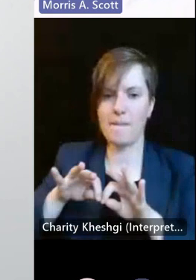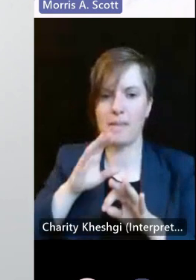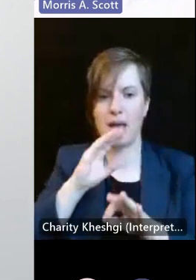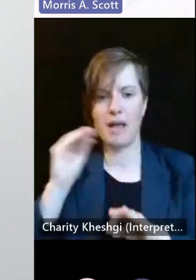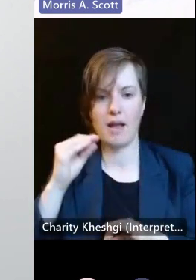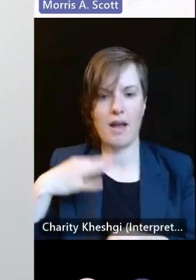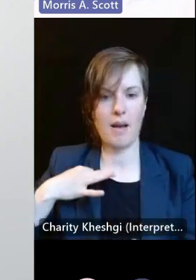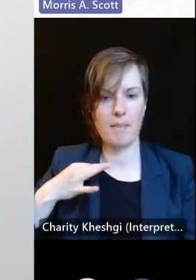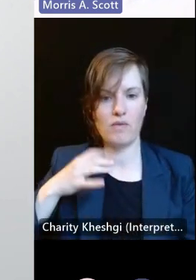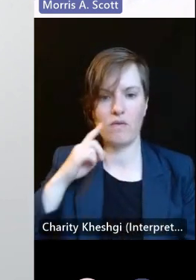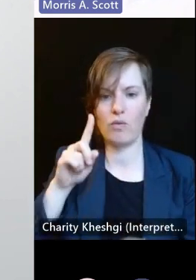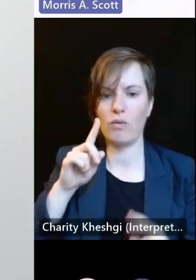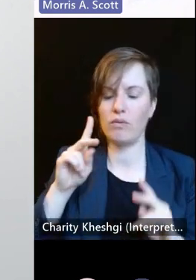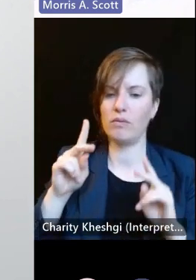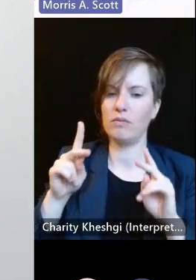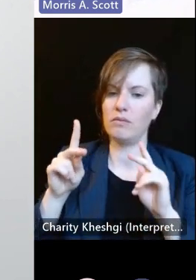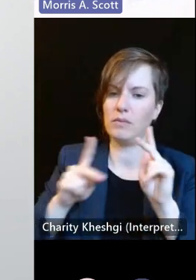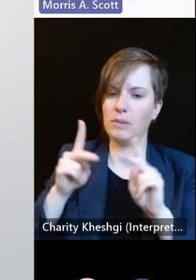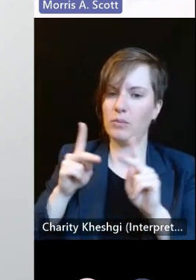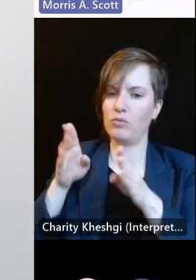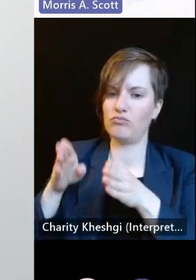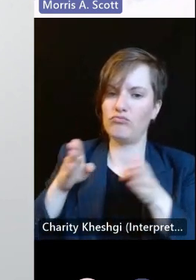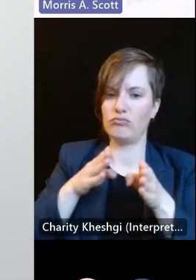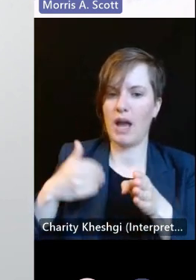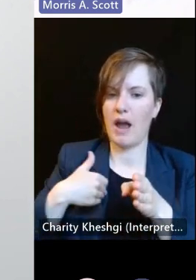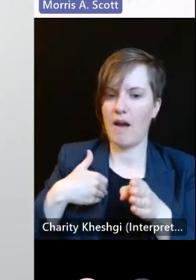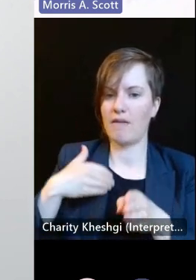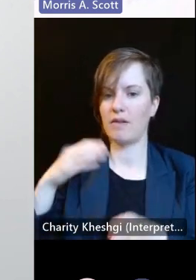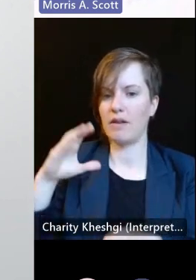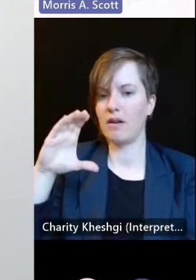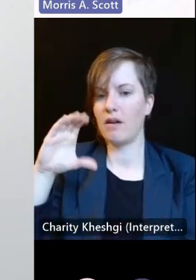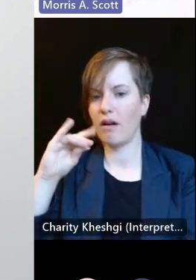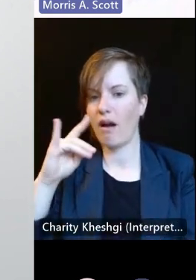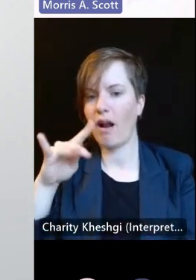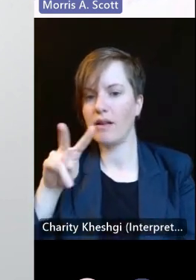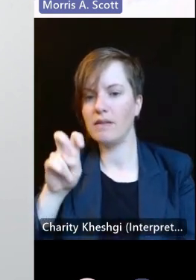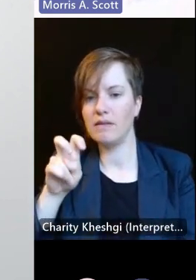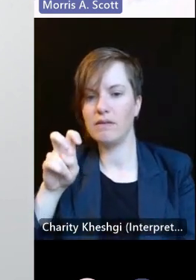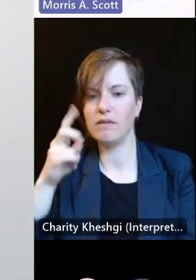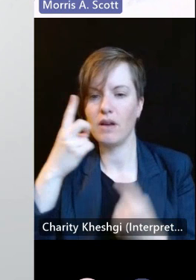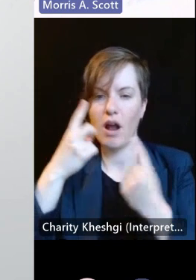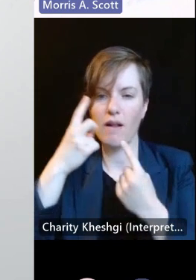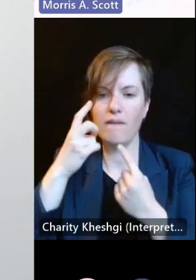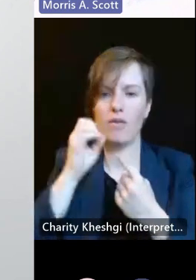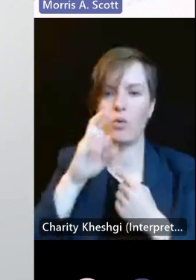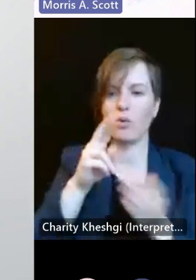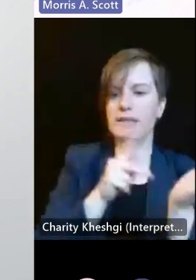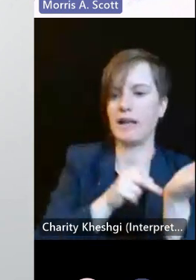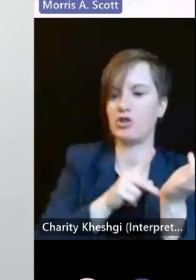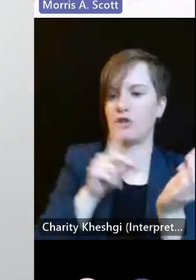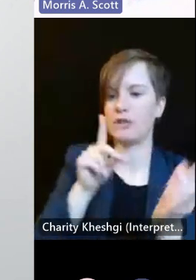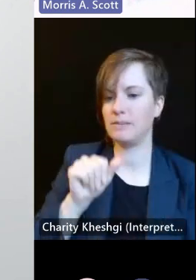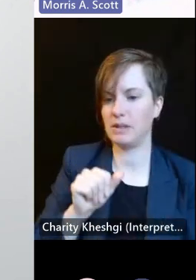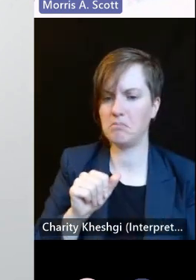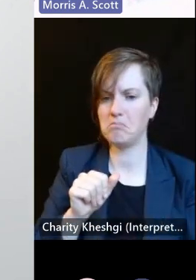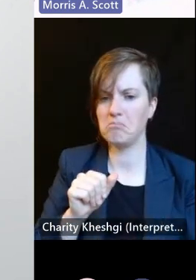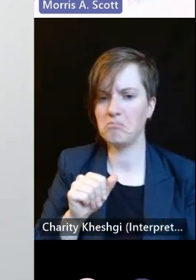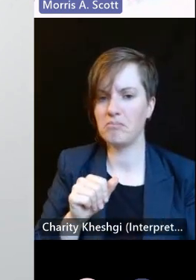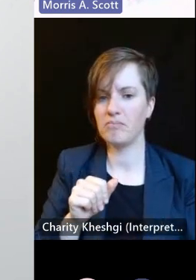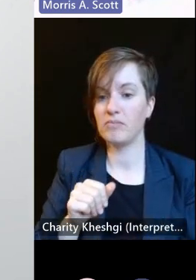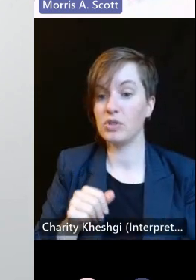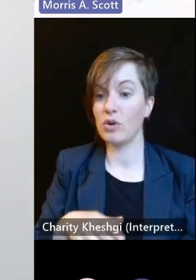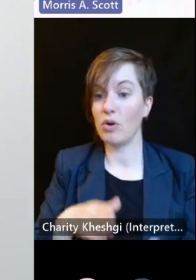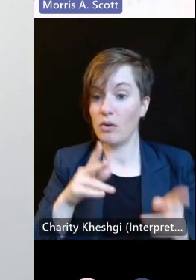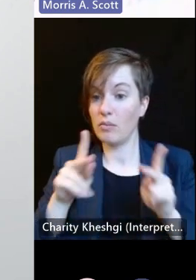forms. Again, individuals with disabilities should not be reluctant to make a request for